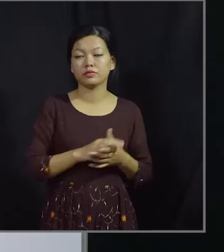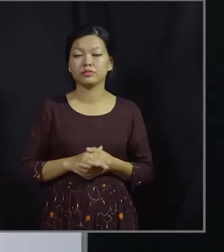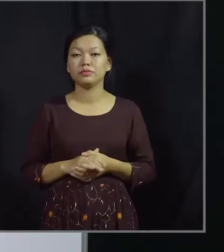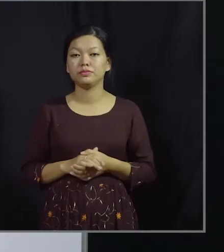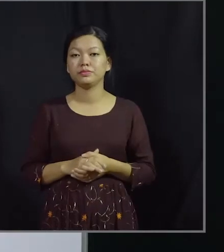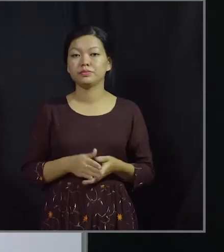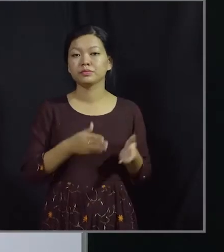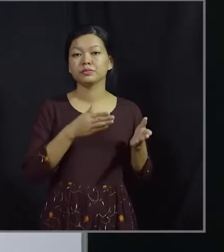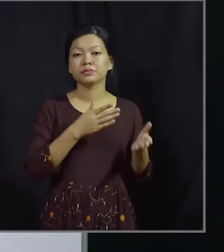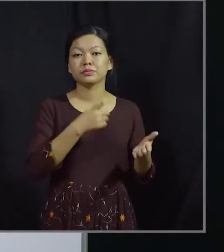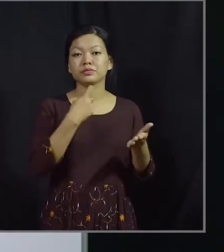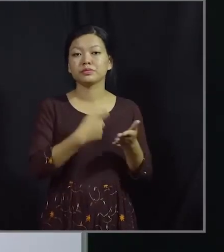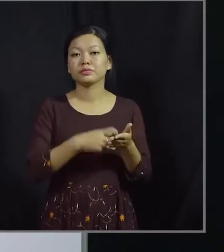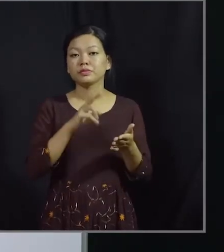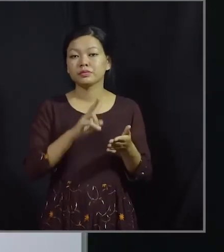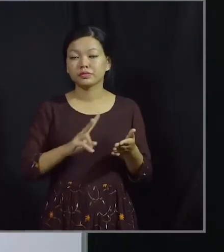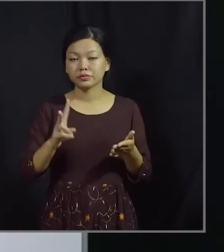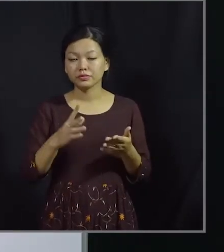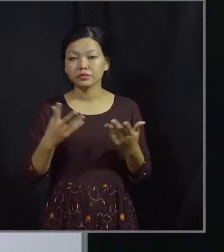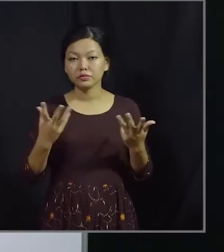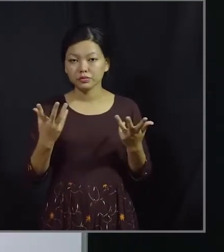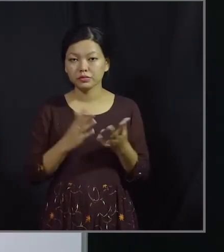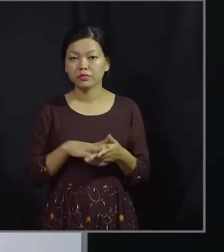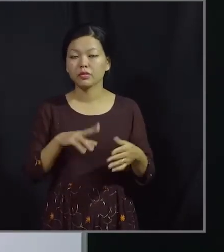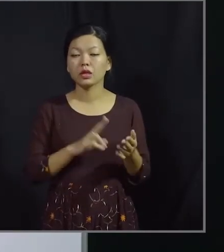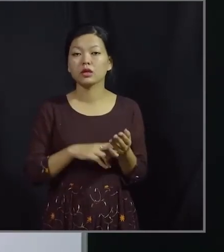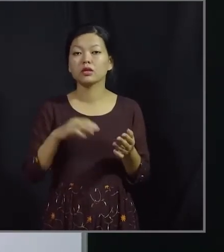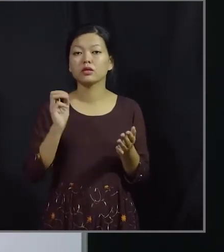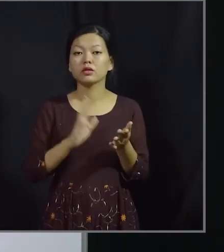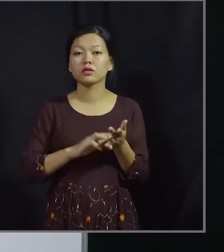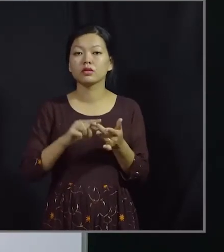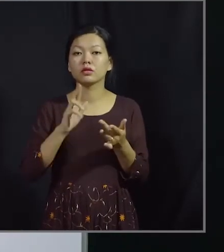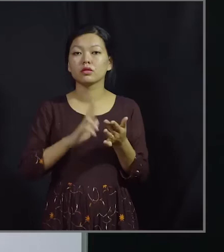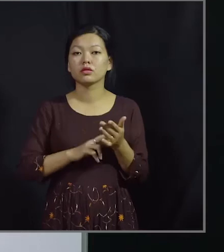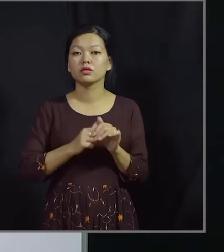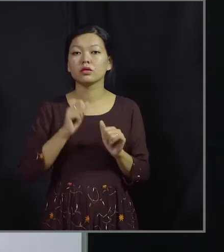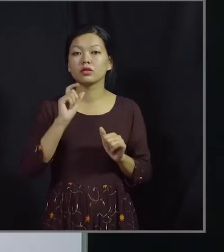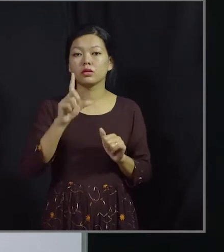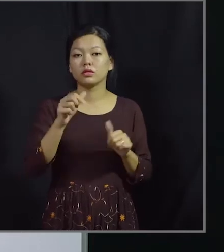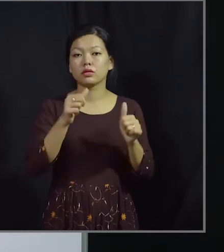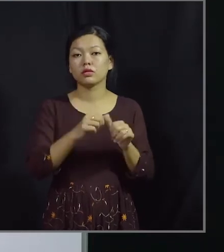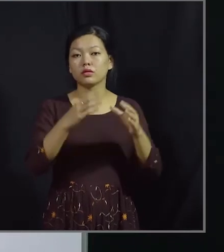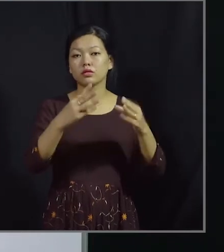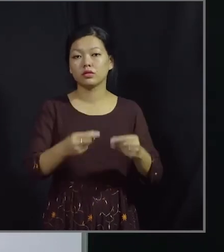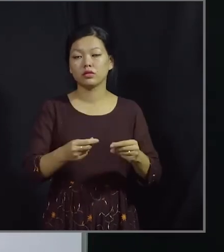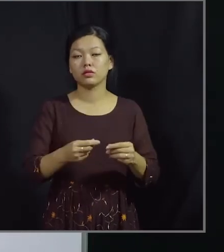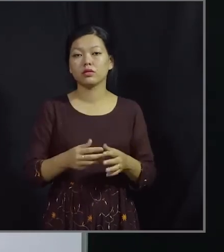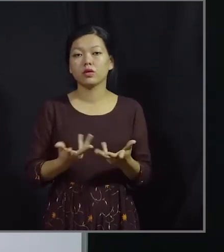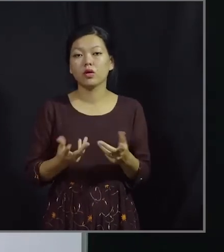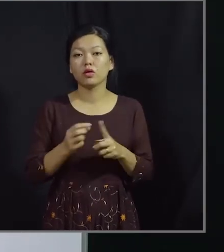this revaluation account is a nominal account, or in other words, it is a profit and loss